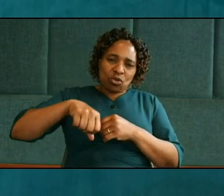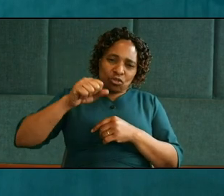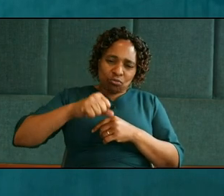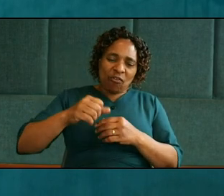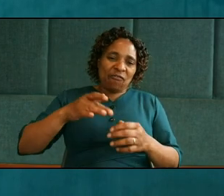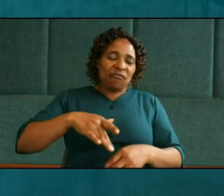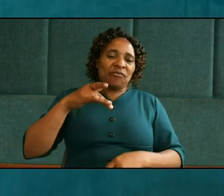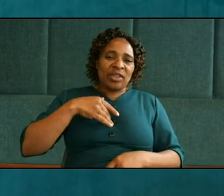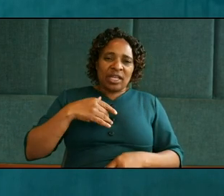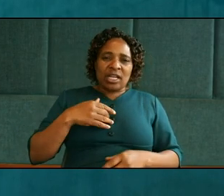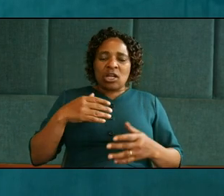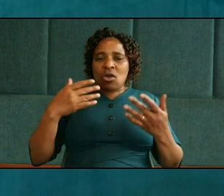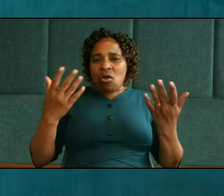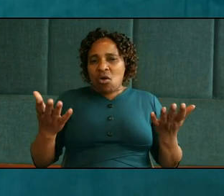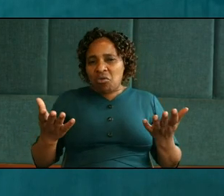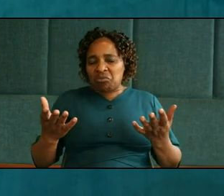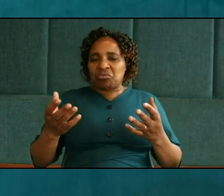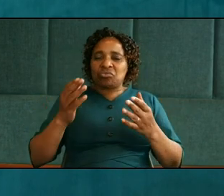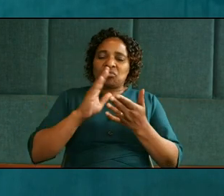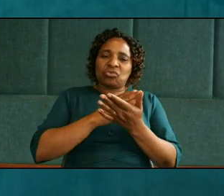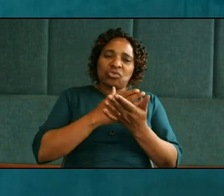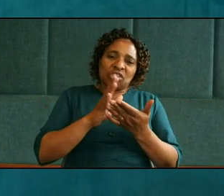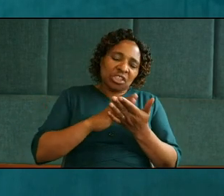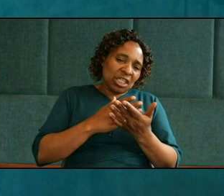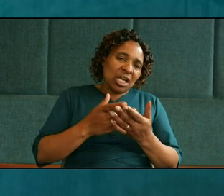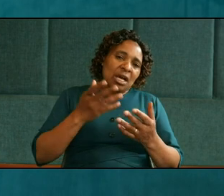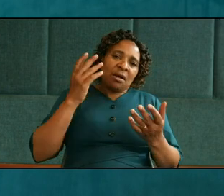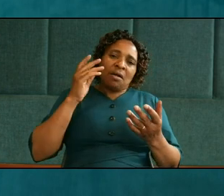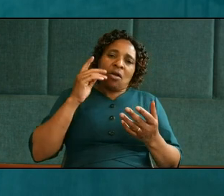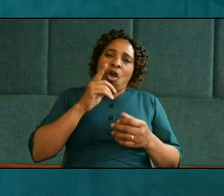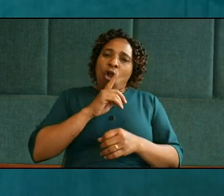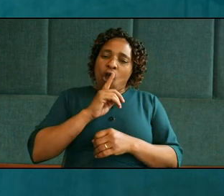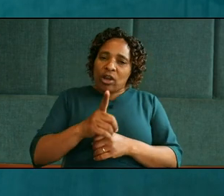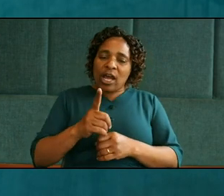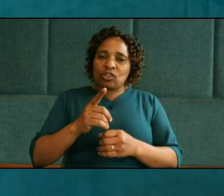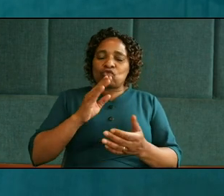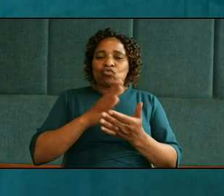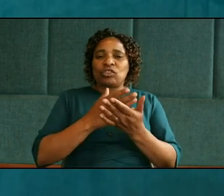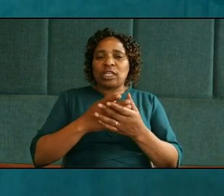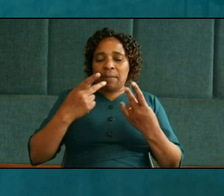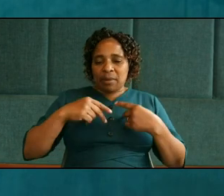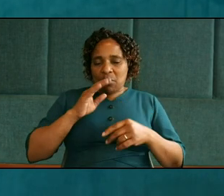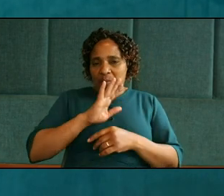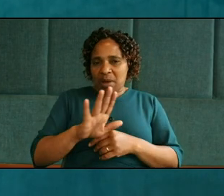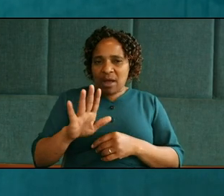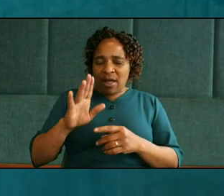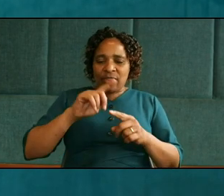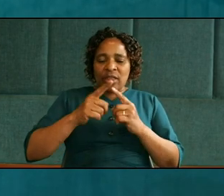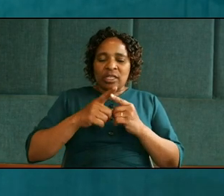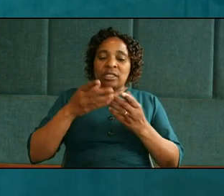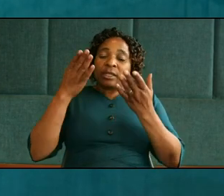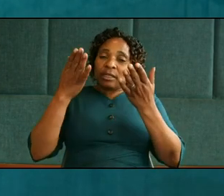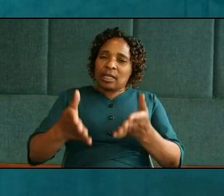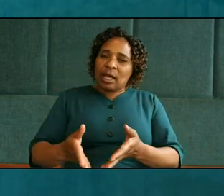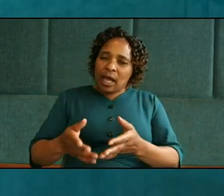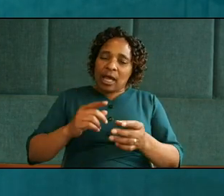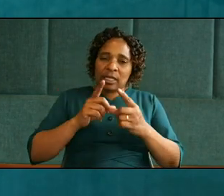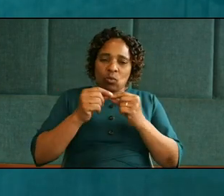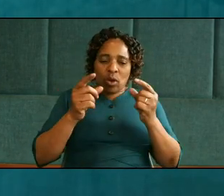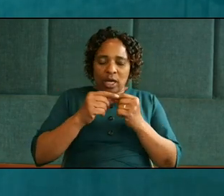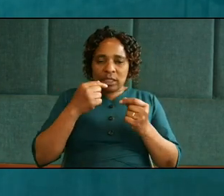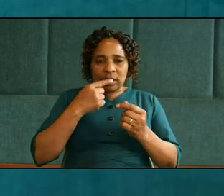he would feel obliged to share to the people. And then down there, as I quote, so